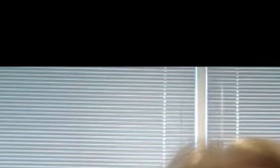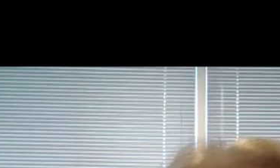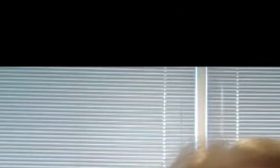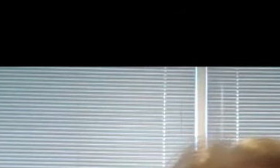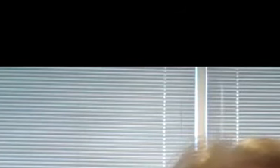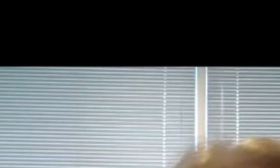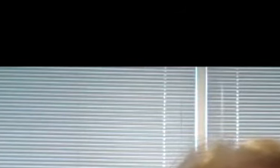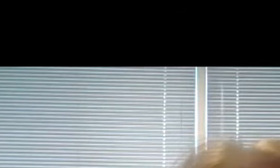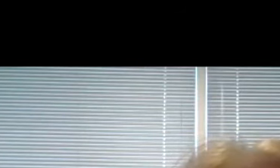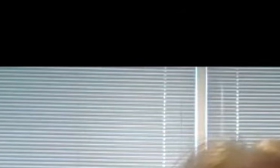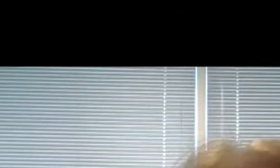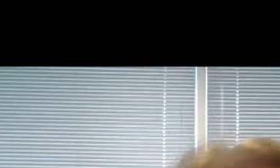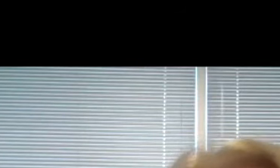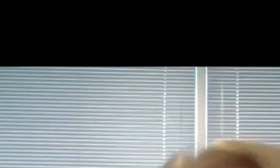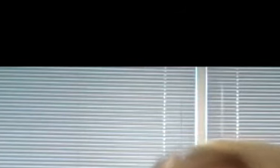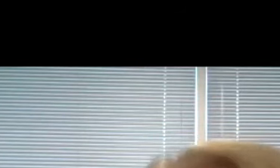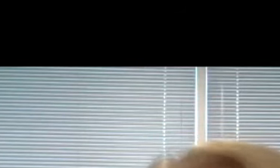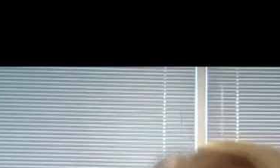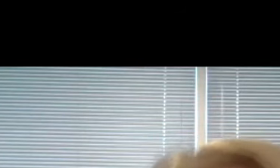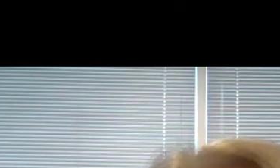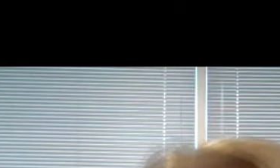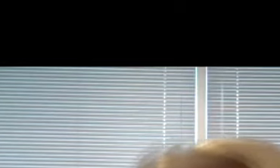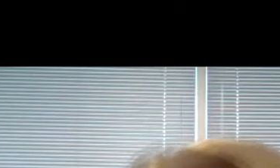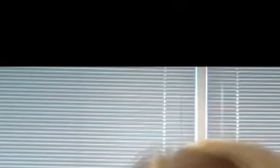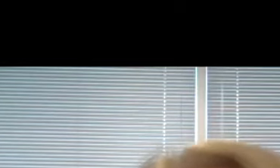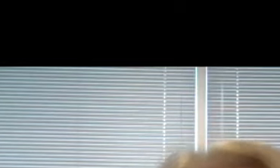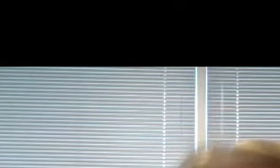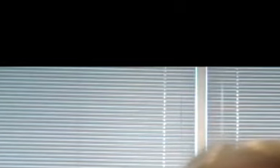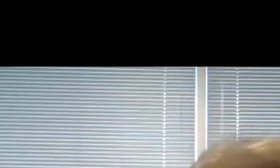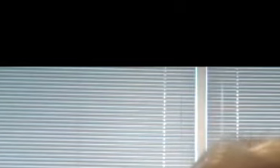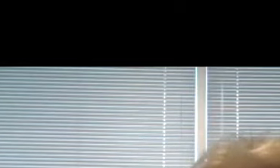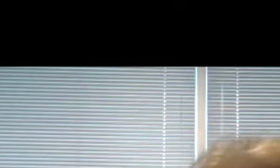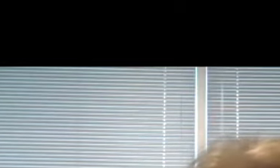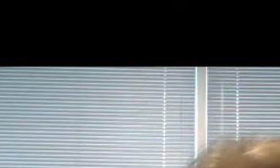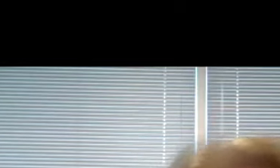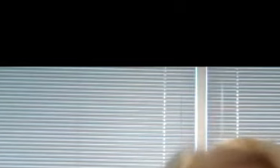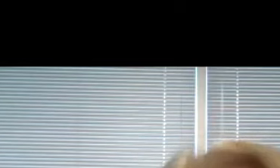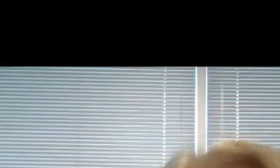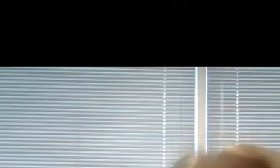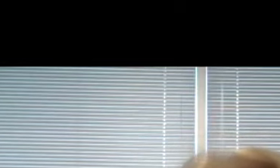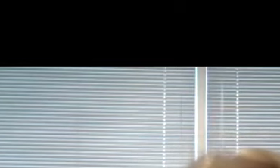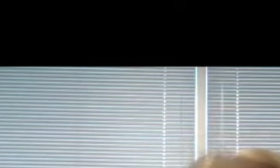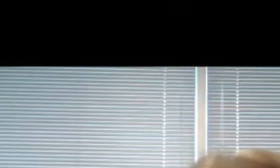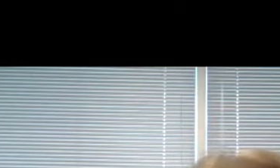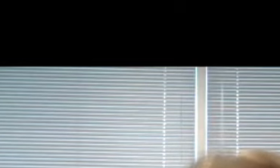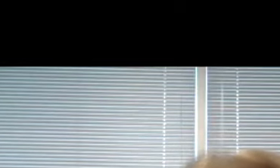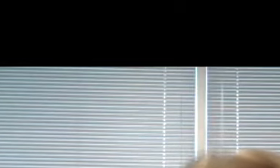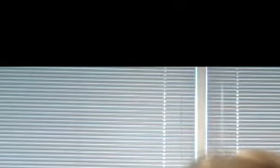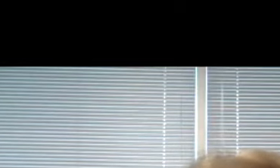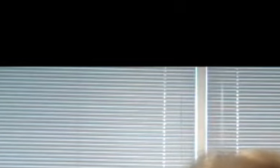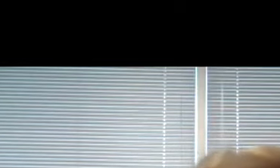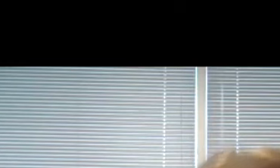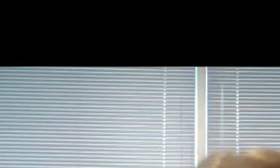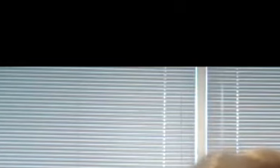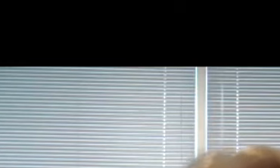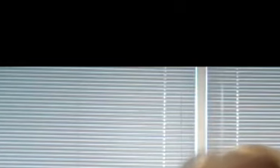along with whoever we have discussed would be the appropriate person to carry on facilitation, because I will use that as more or less